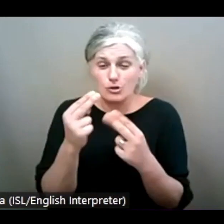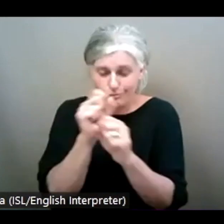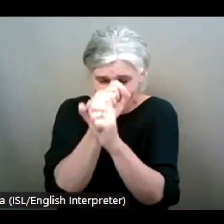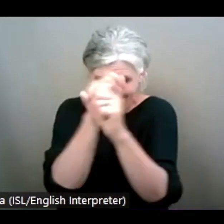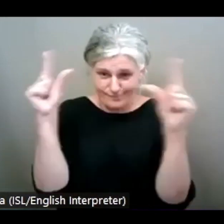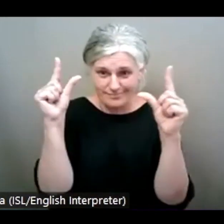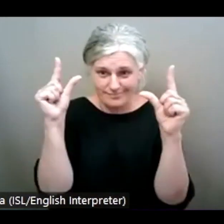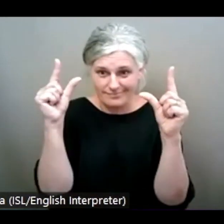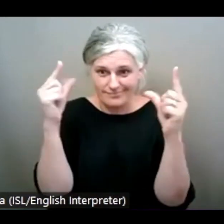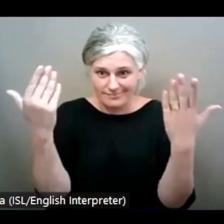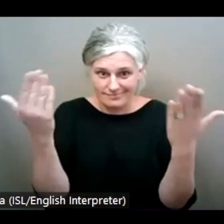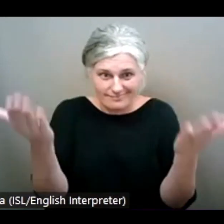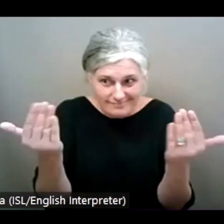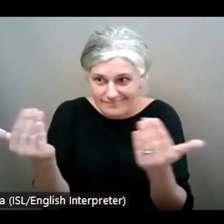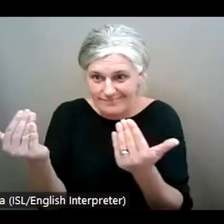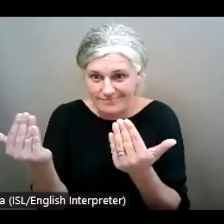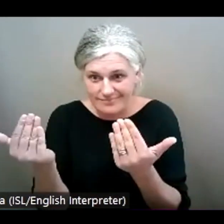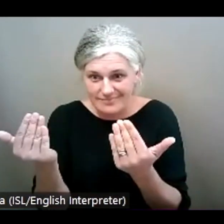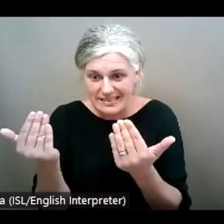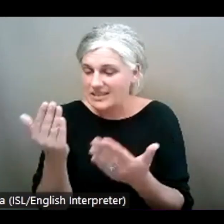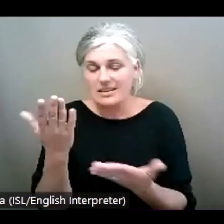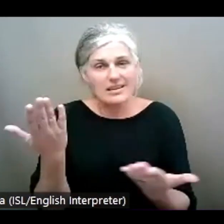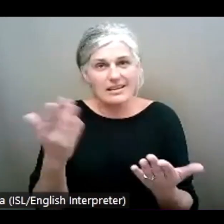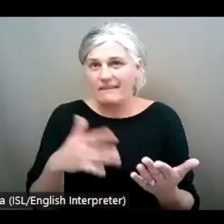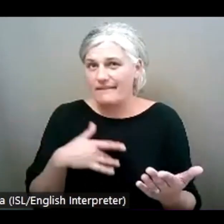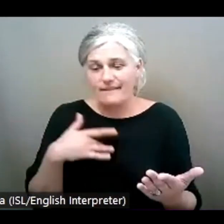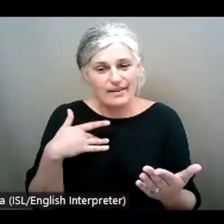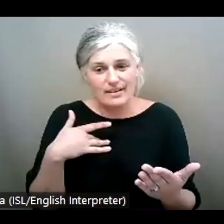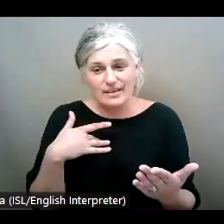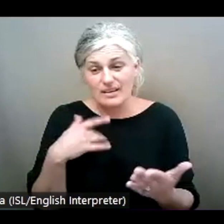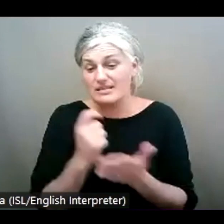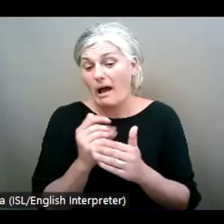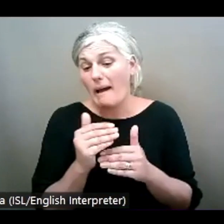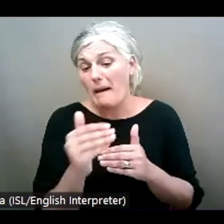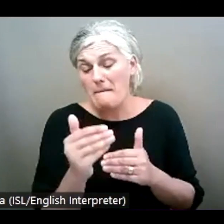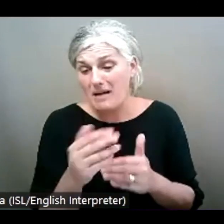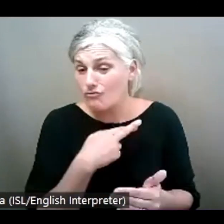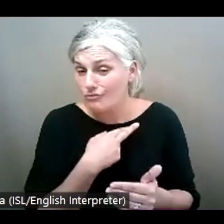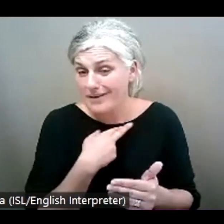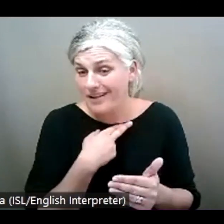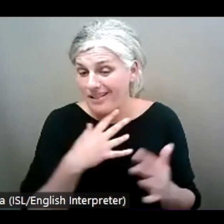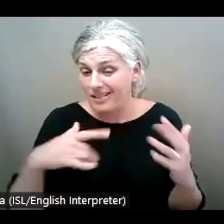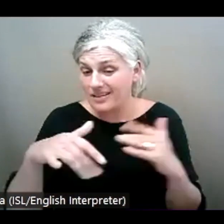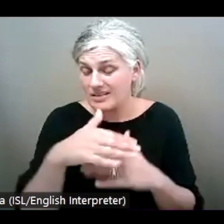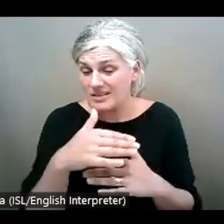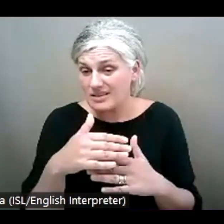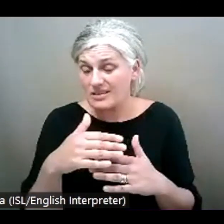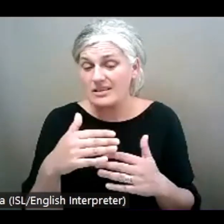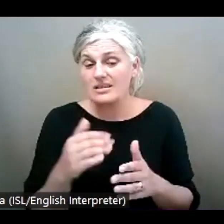and like, at some point, and the reality is that most people